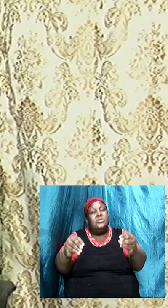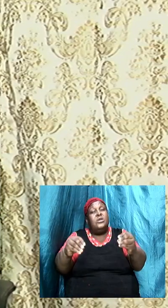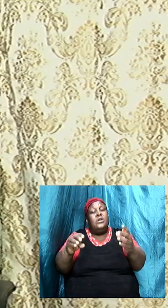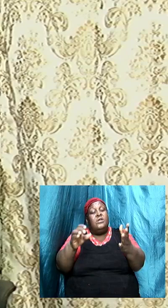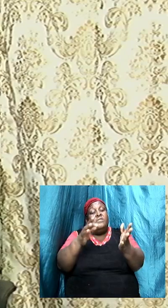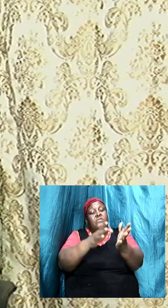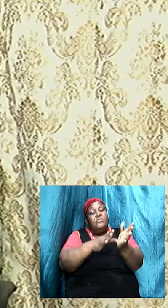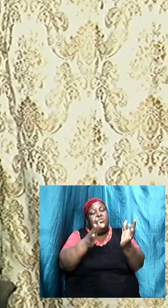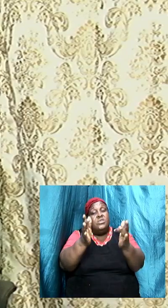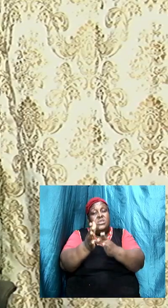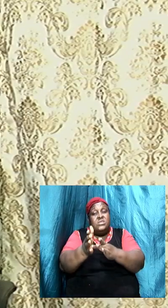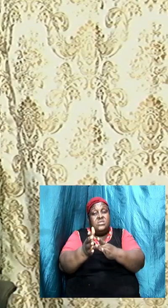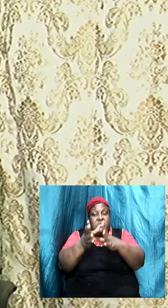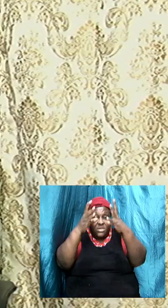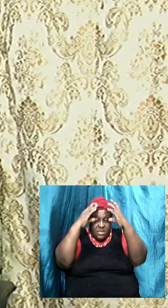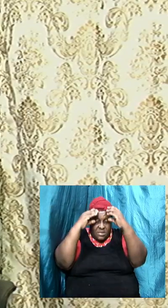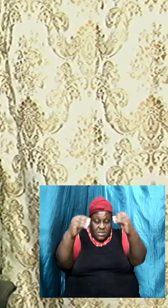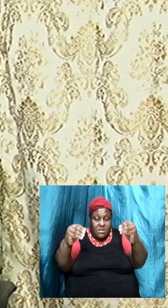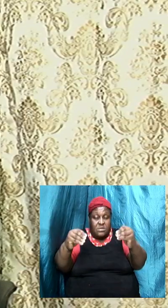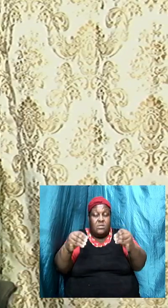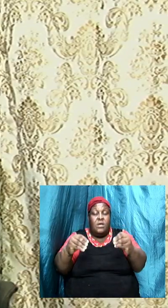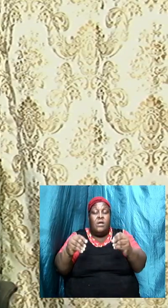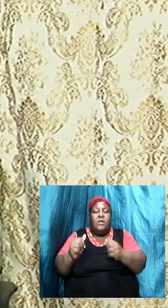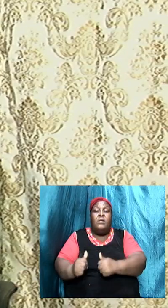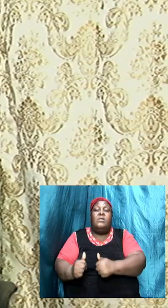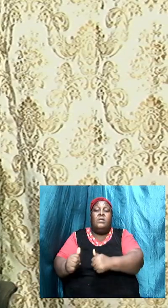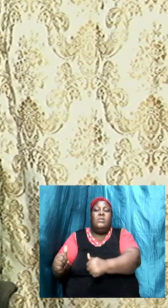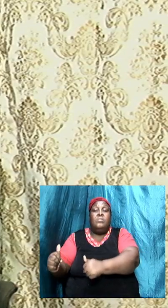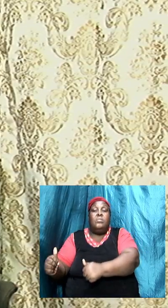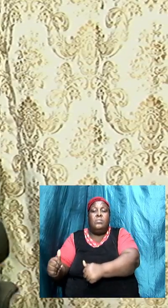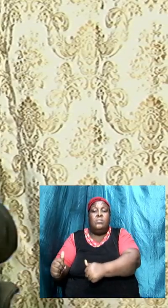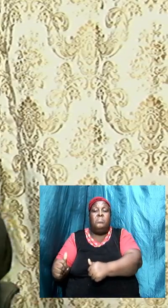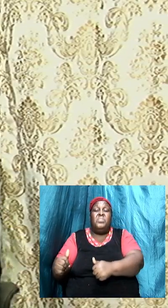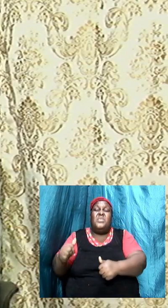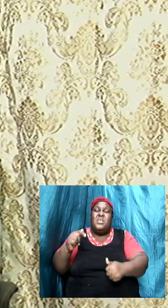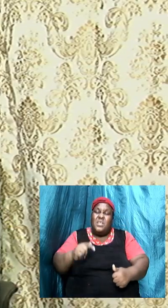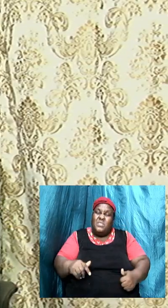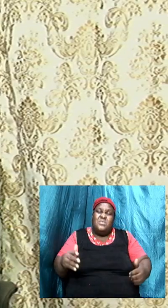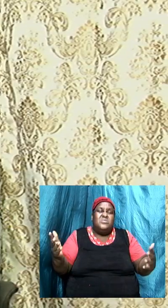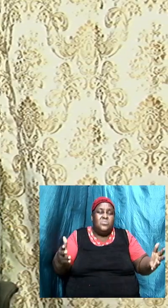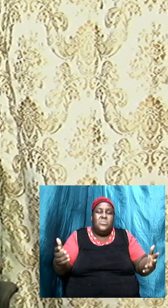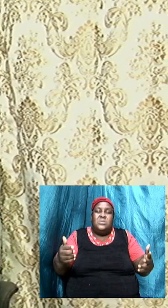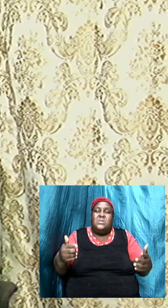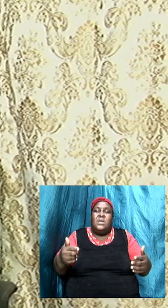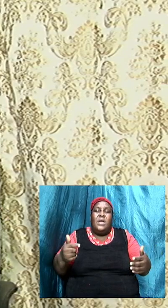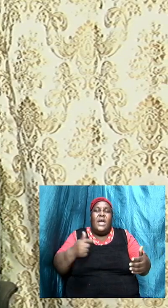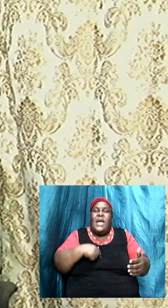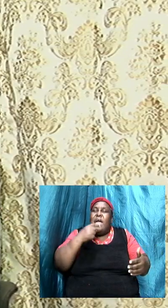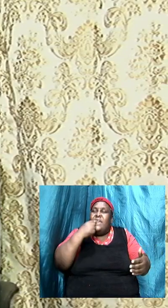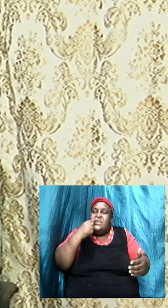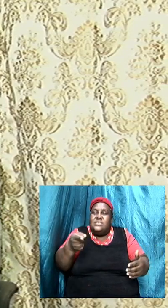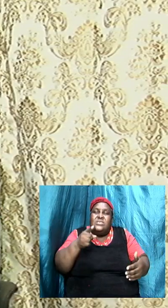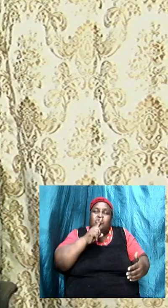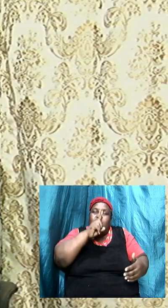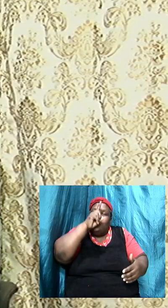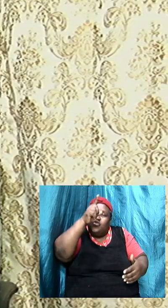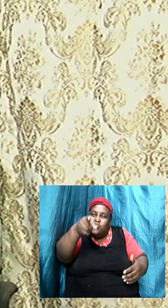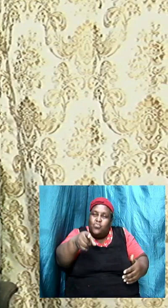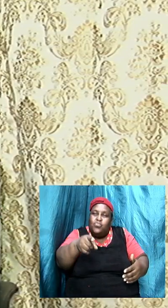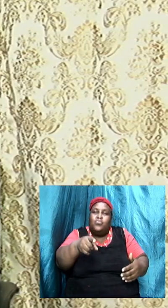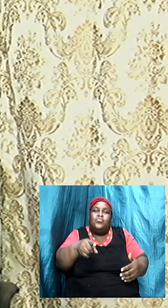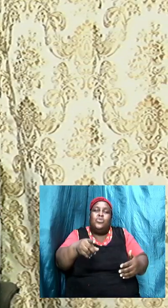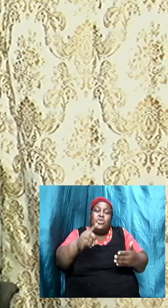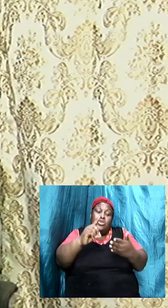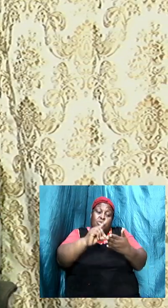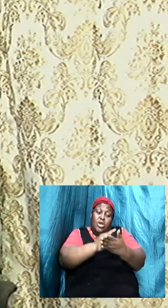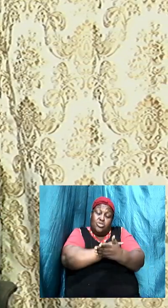teaching of the apostle. This is what I consider to be true doctrine. It comes from the Bible, comes from the word of God.